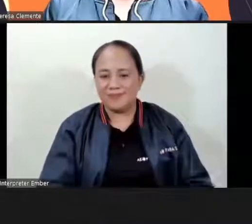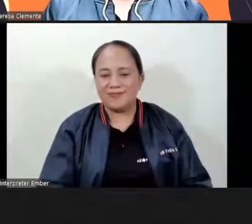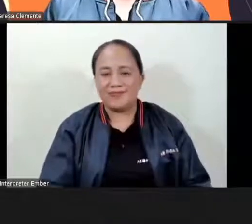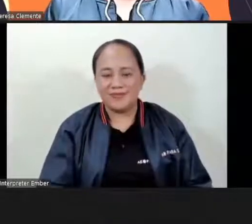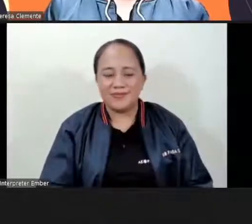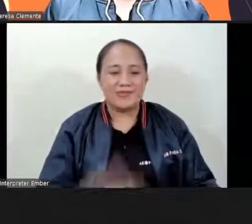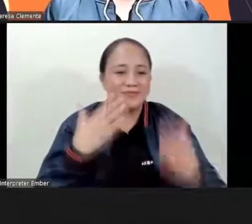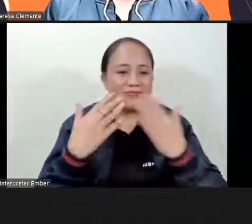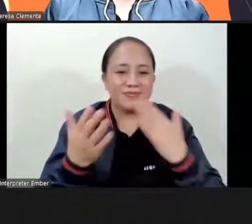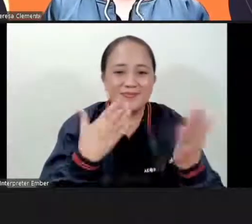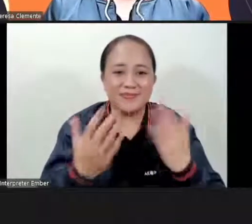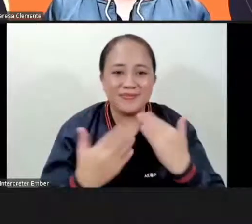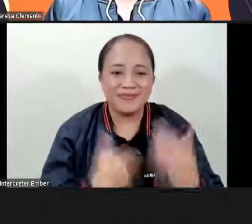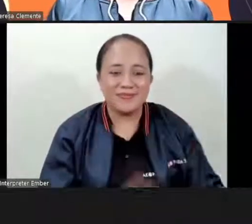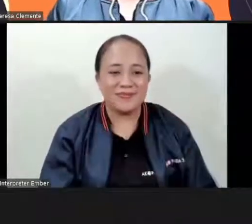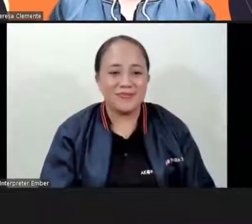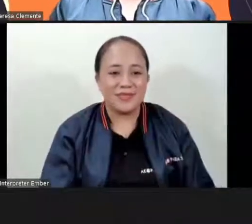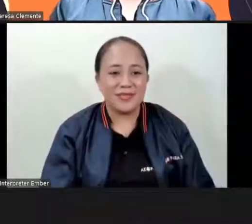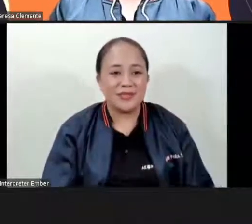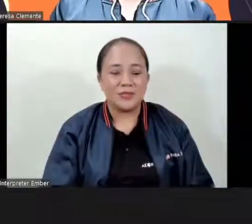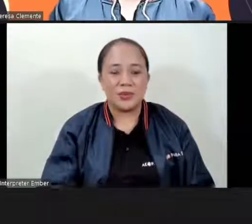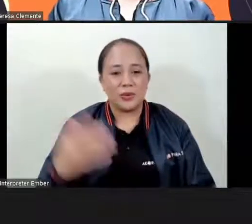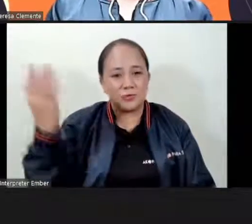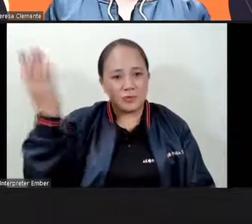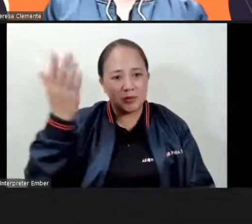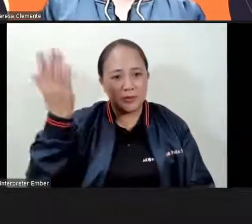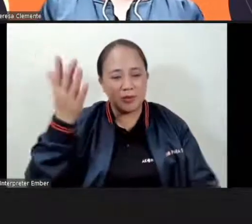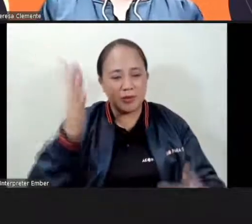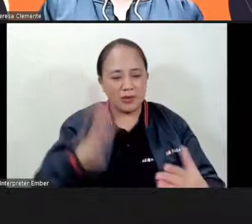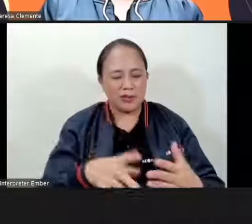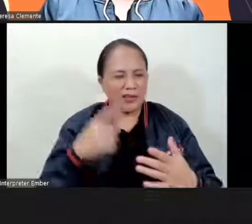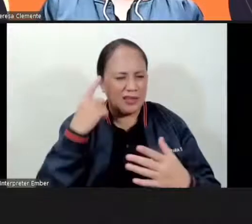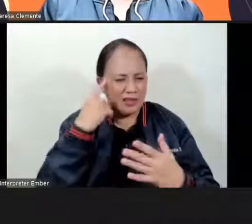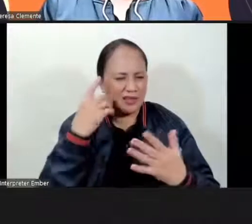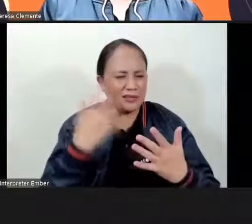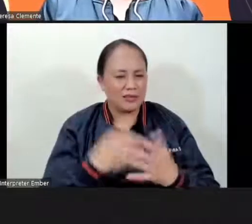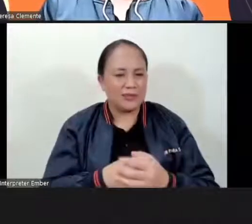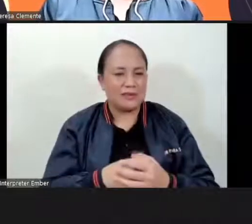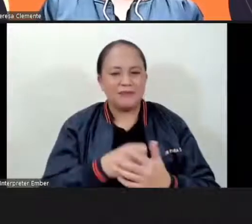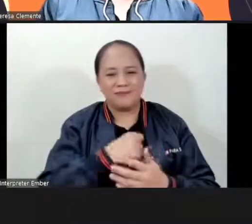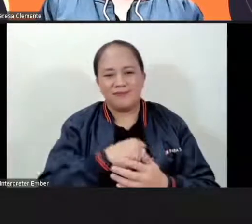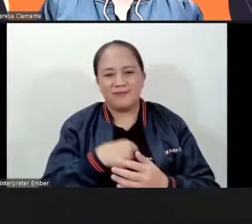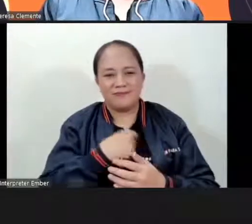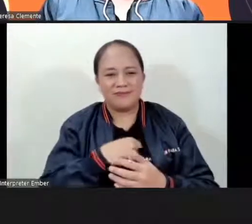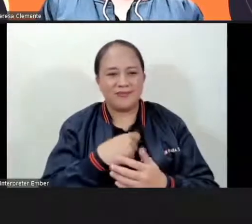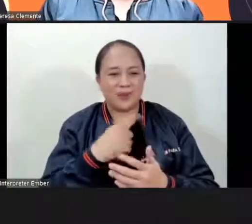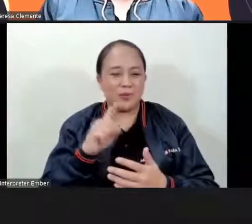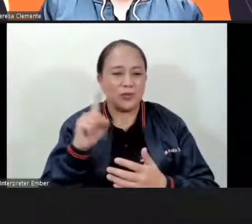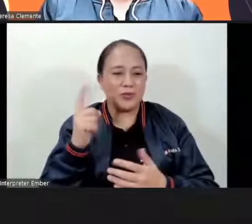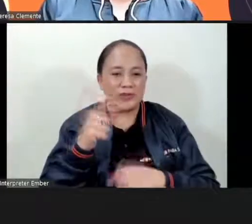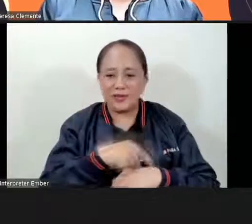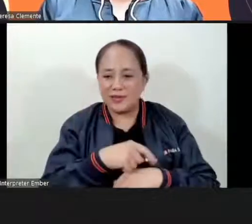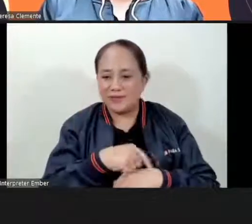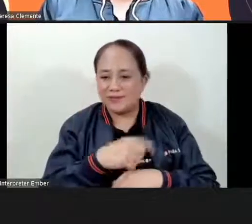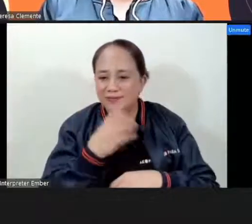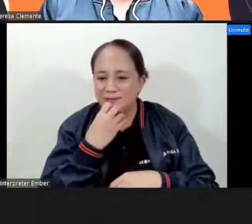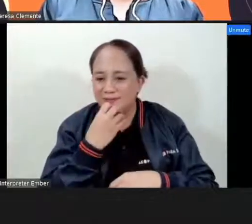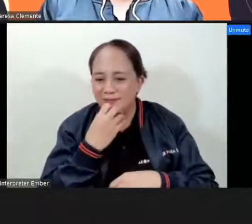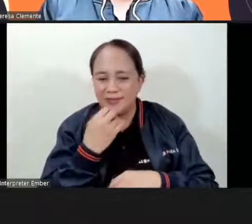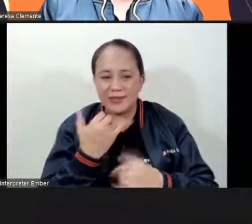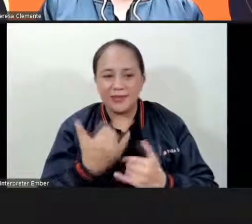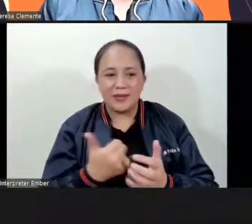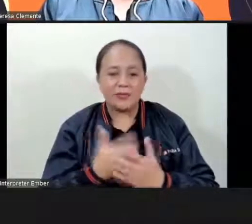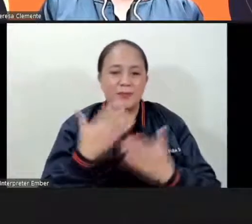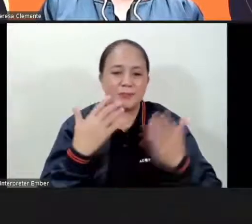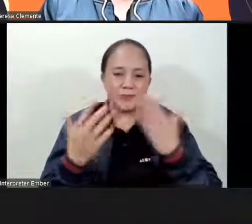Thank you very much to all our speakers. I think unfortunately, that's the only time we have right now. Thank